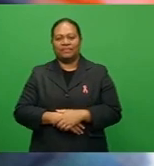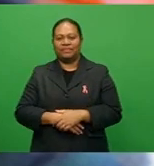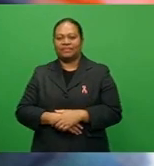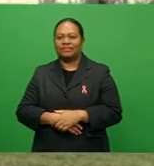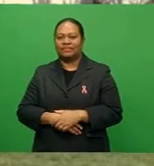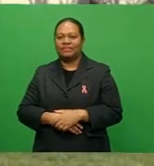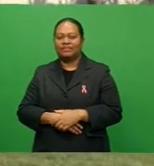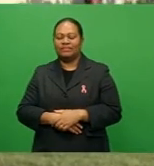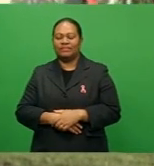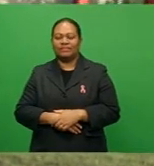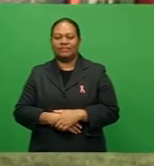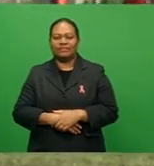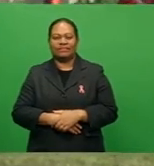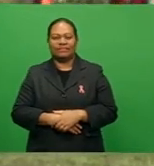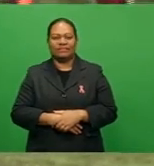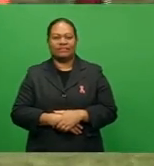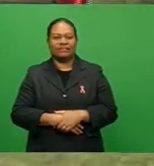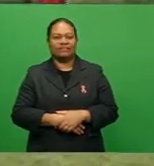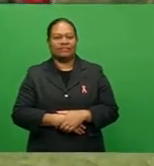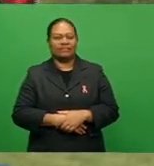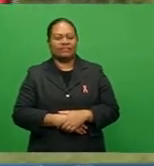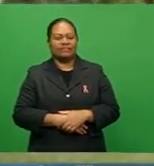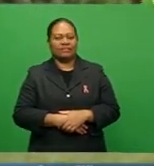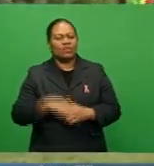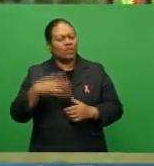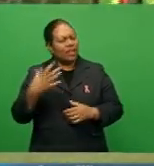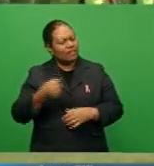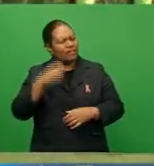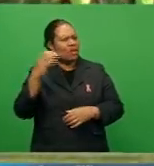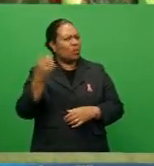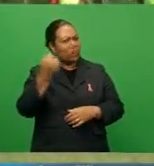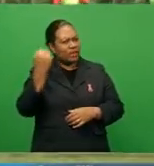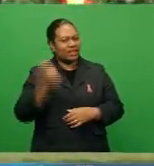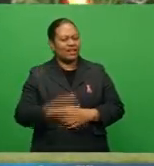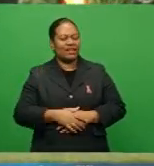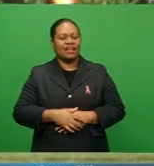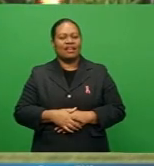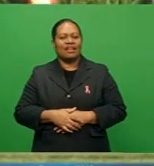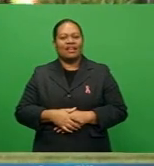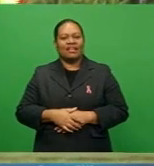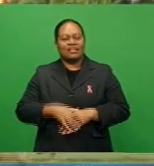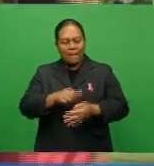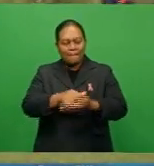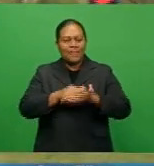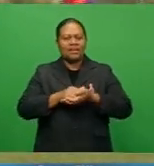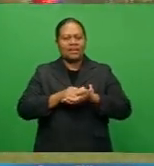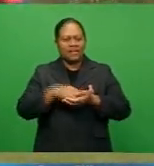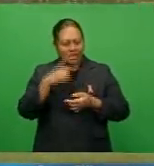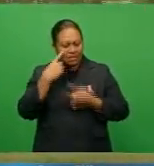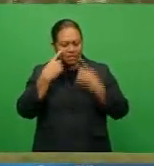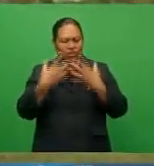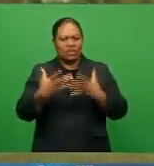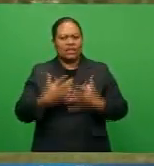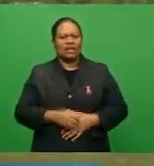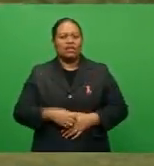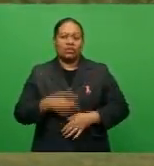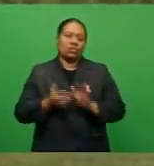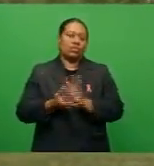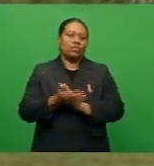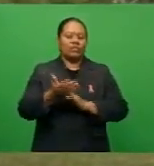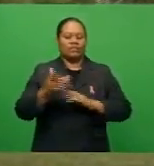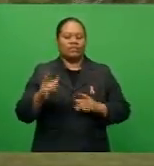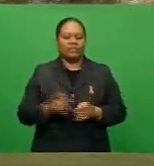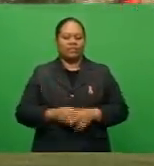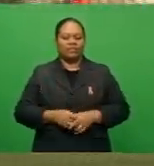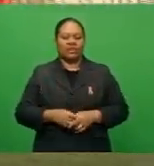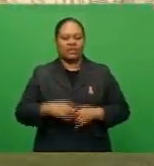more. To get the win, head coach Babs Khan says maintaining possession is critical going up against a